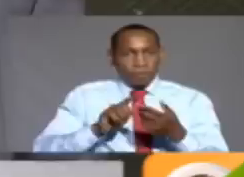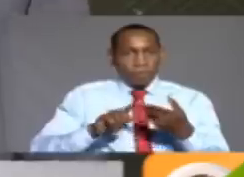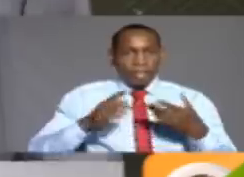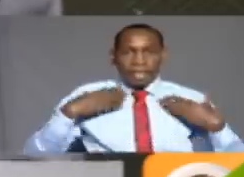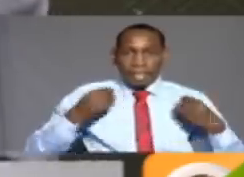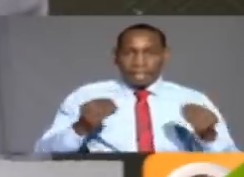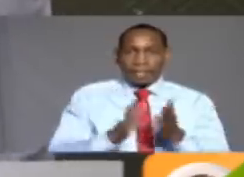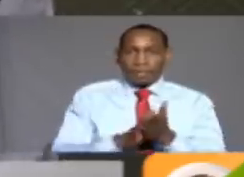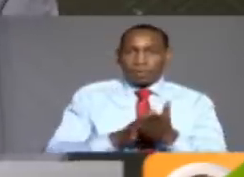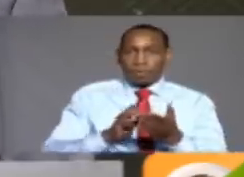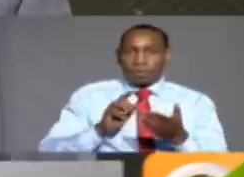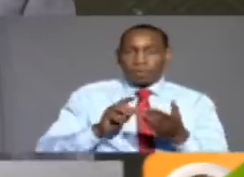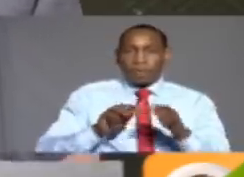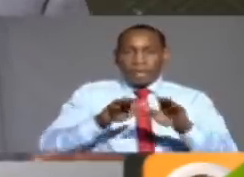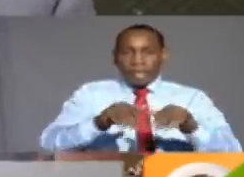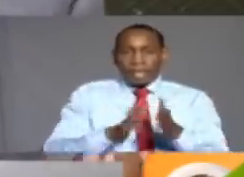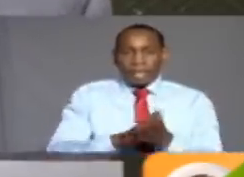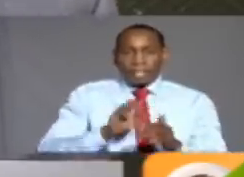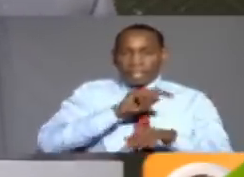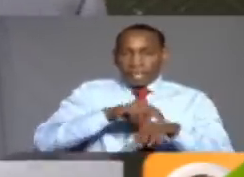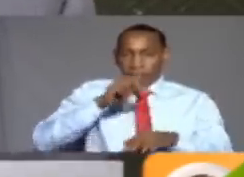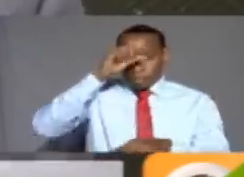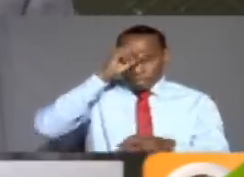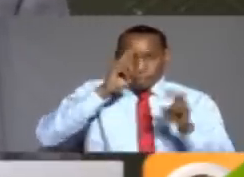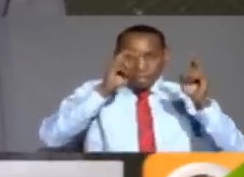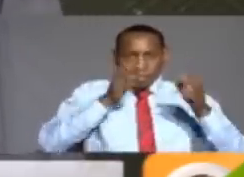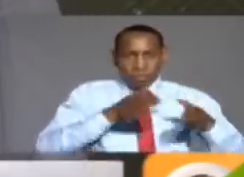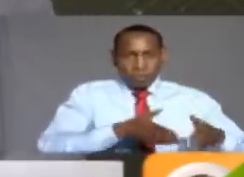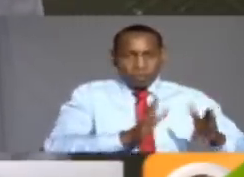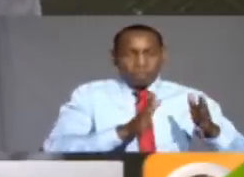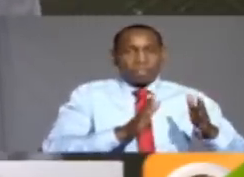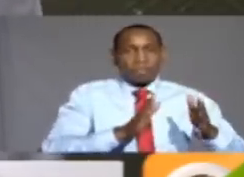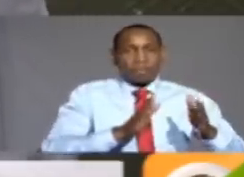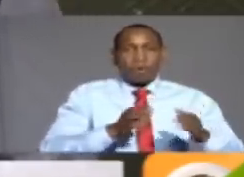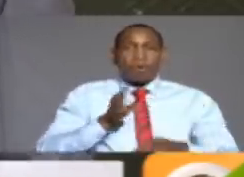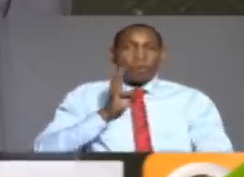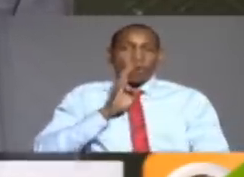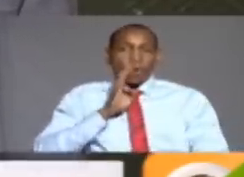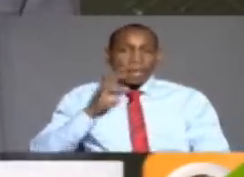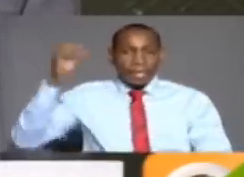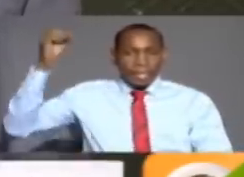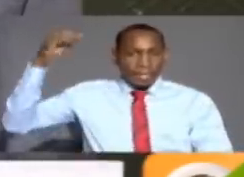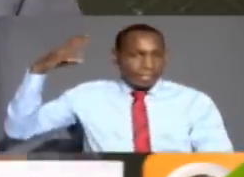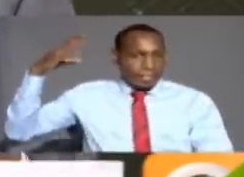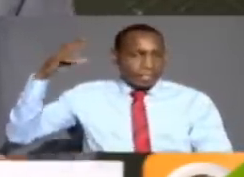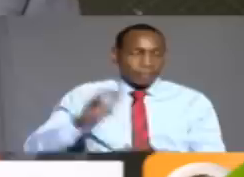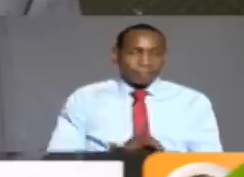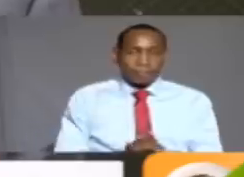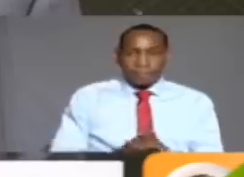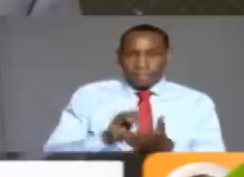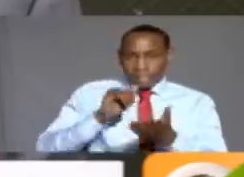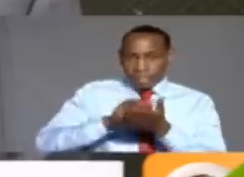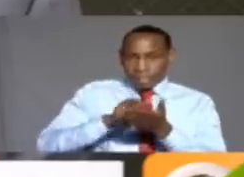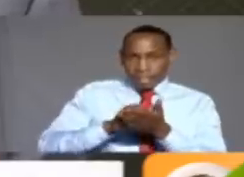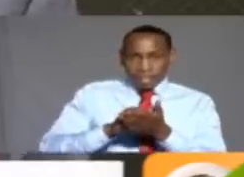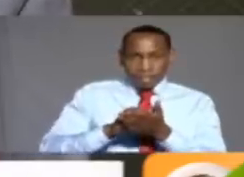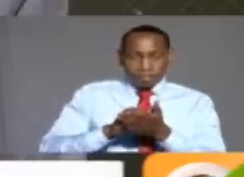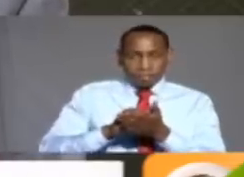agriculture, things with the national government, things about roads, things about water, about electricity. So in that